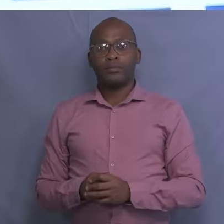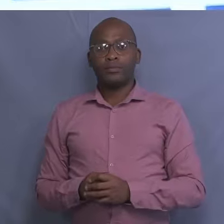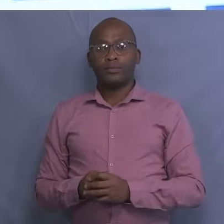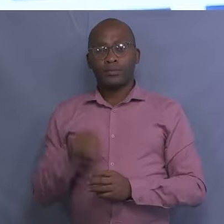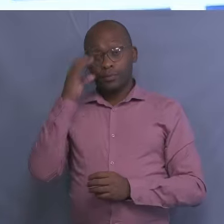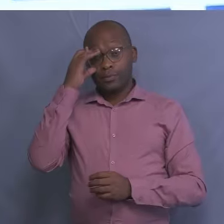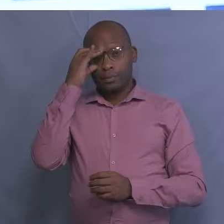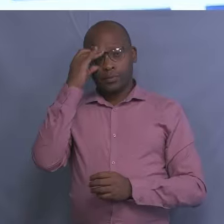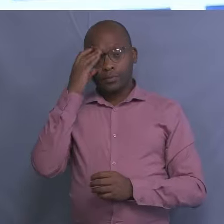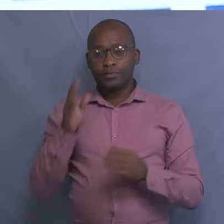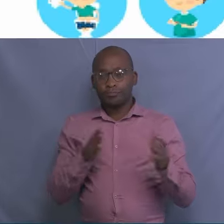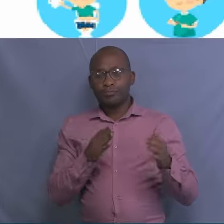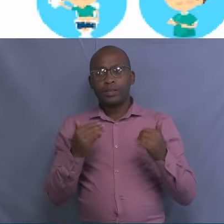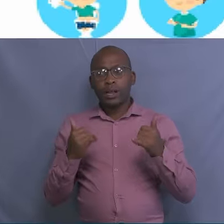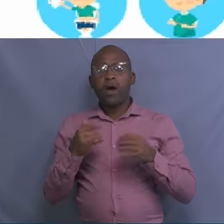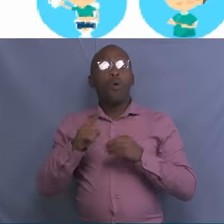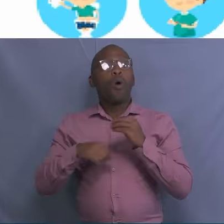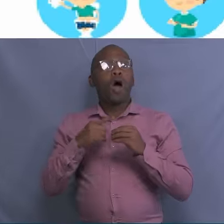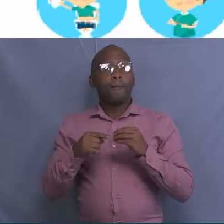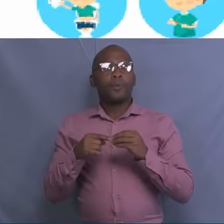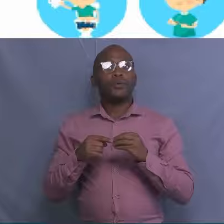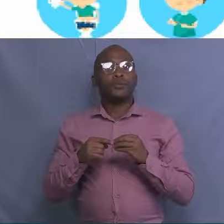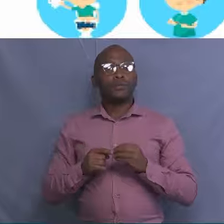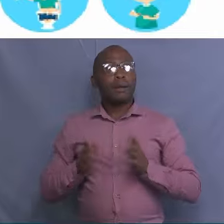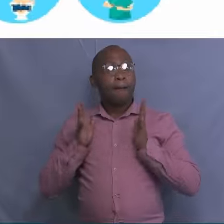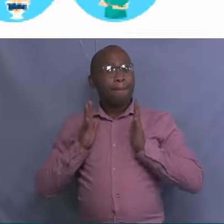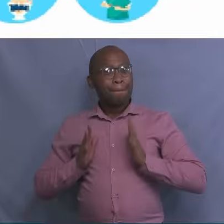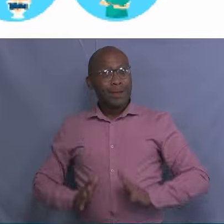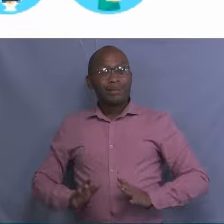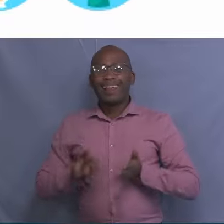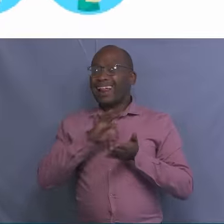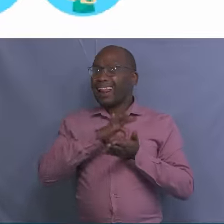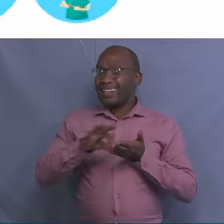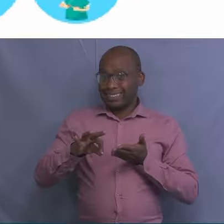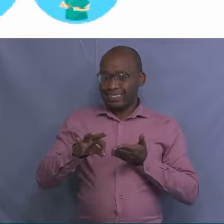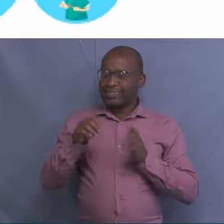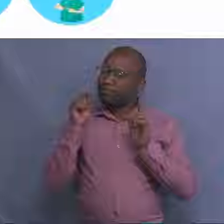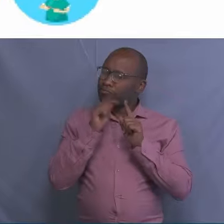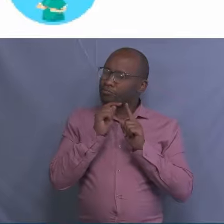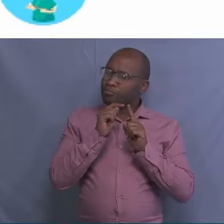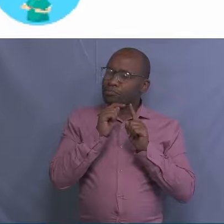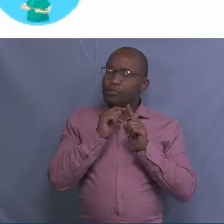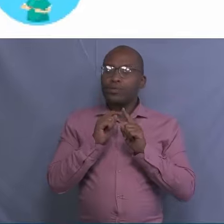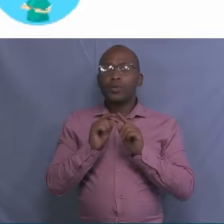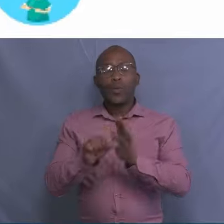Okay, then we go to personal hygiene and grooming. This is very important, grade 12s.